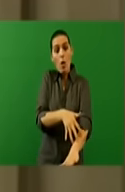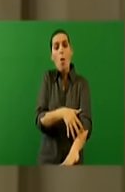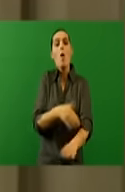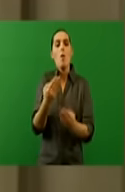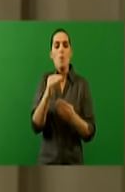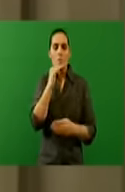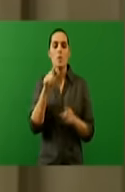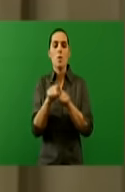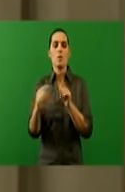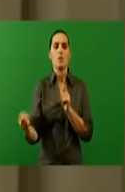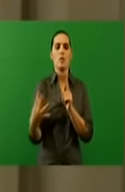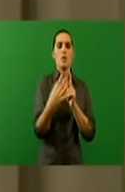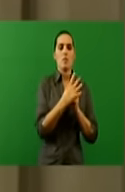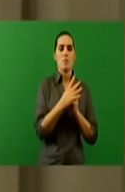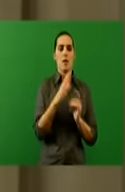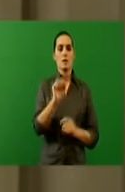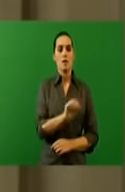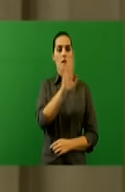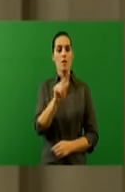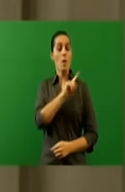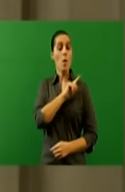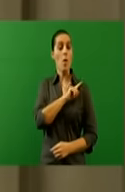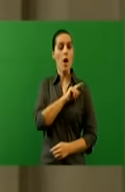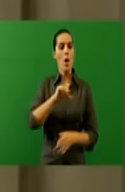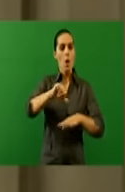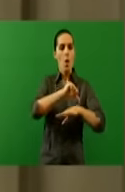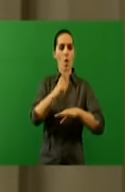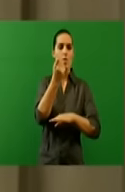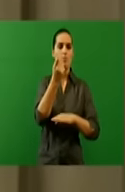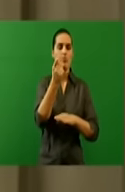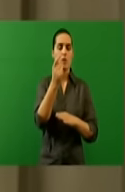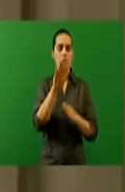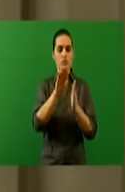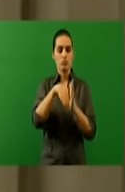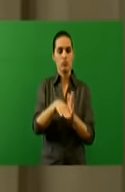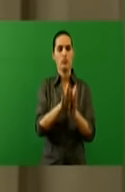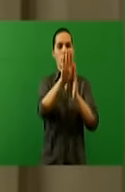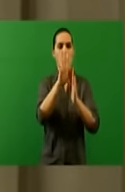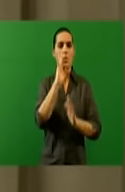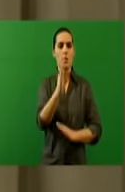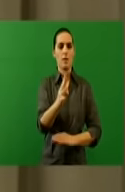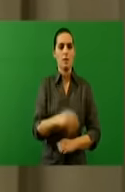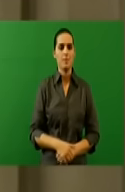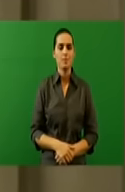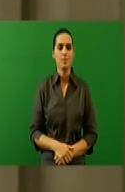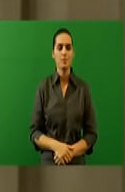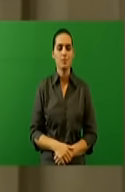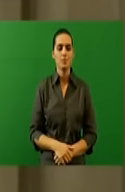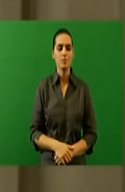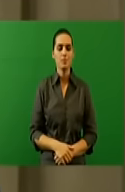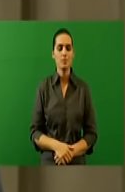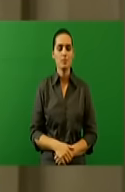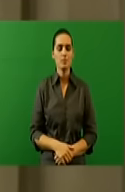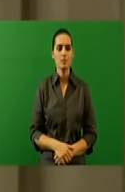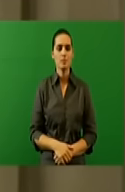risk to the international oil price assumption, which was adjusted upwards. A combination